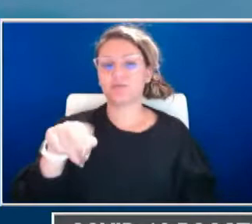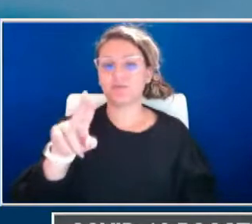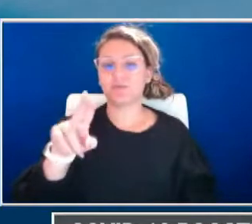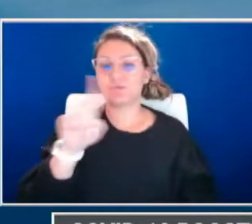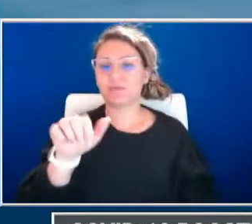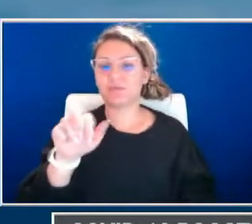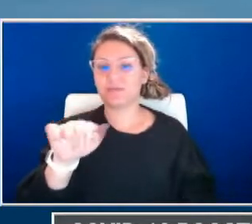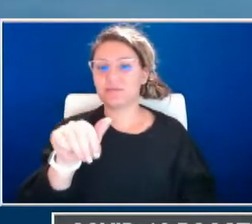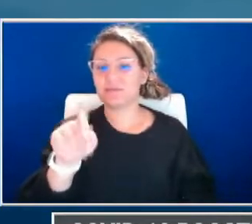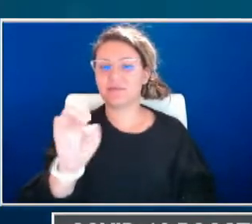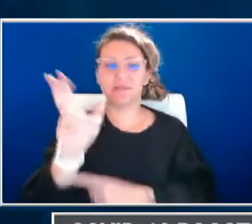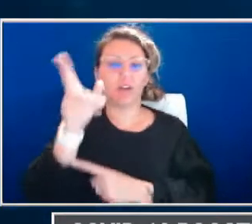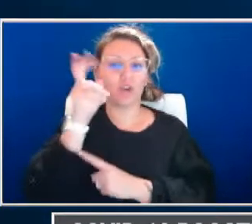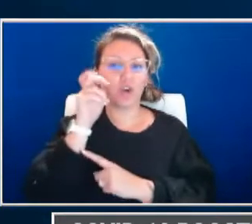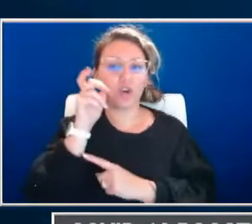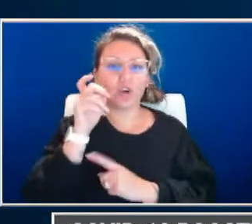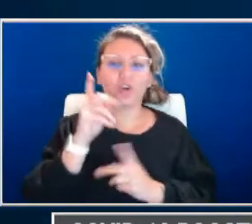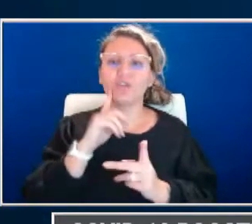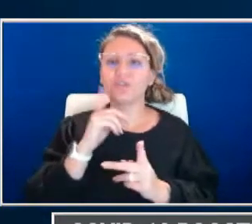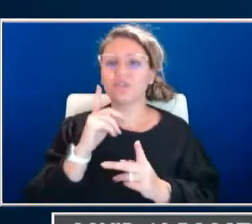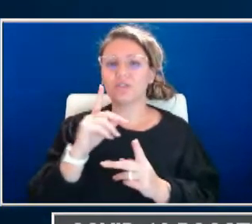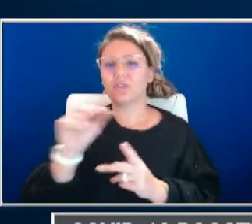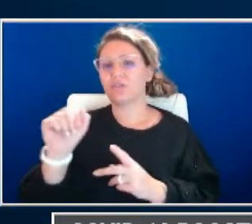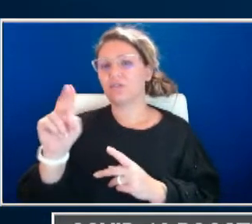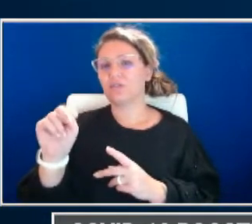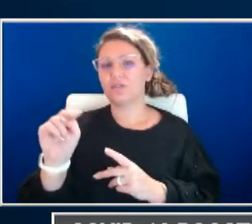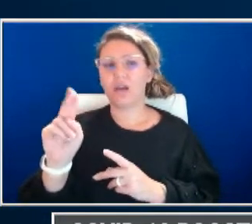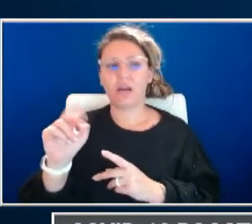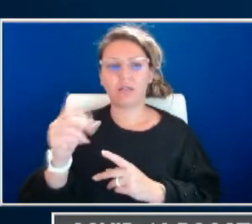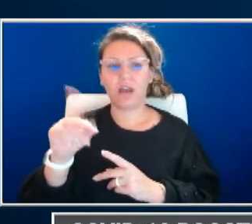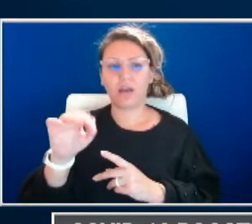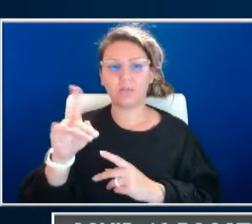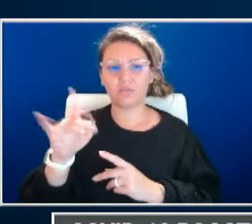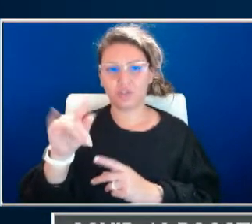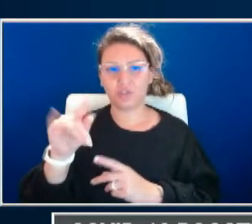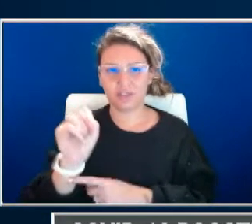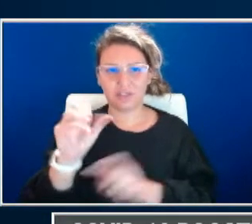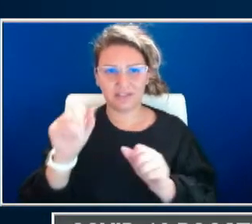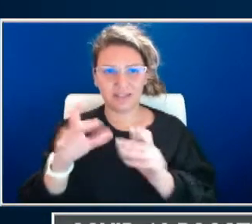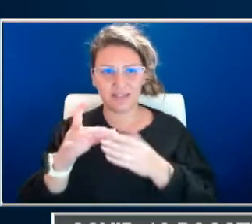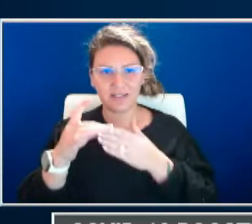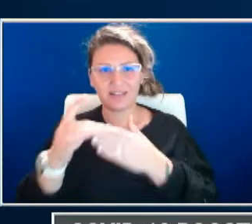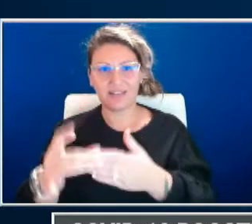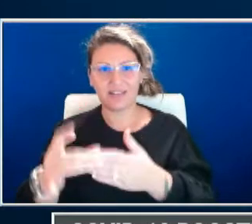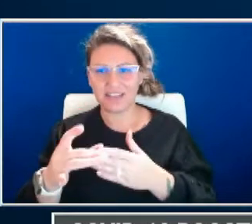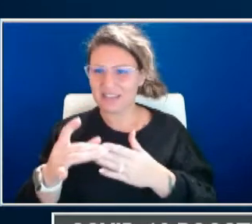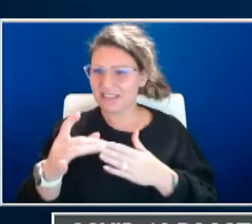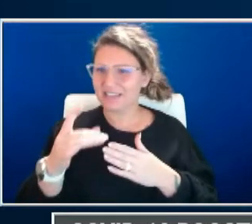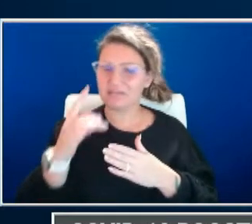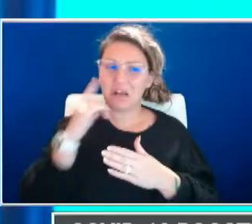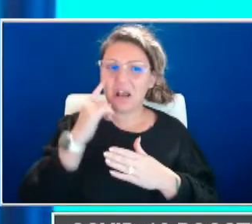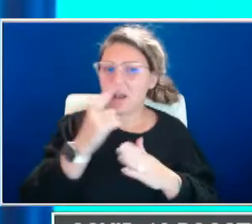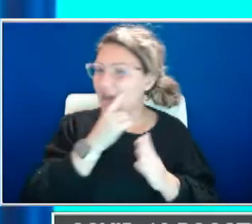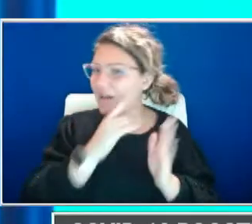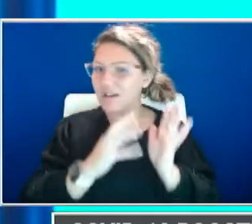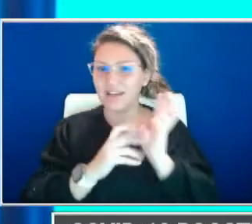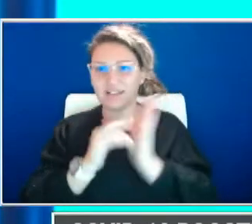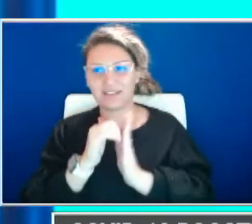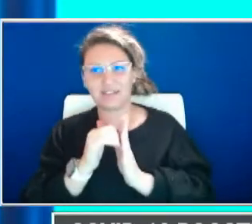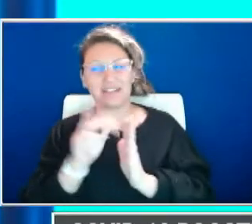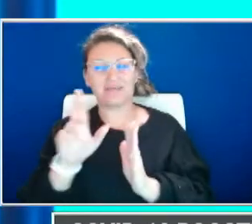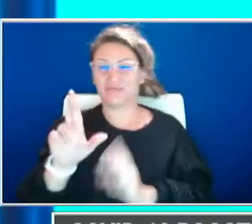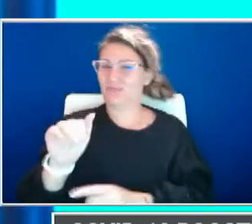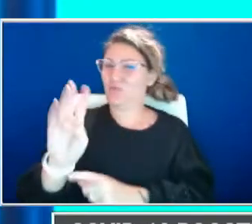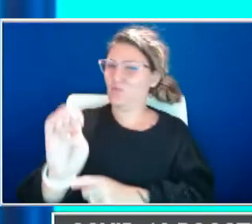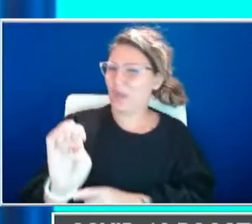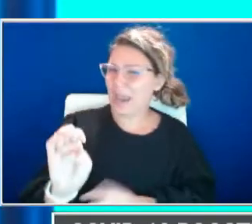that non-Hodgkin's lymphoma can lead to eye cancer. Is that true? Have you heard that or read that? So that may be in very rare cases, but I haven't really